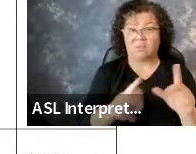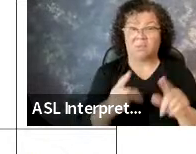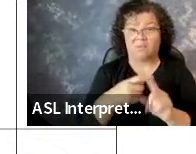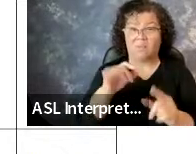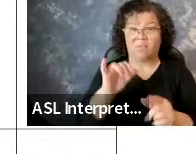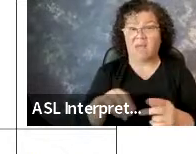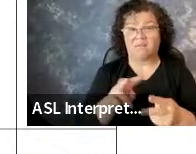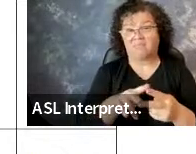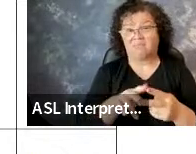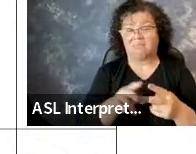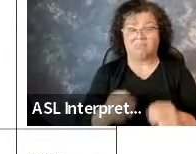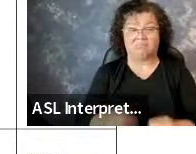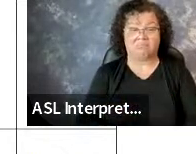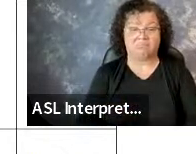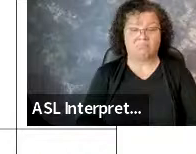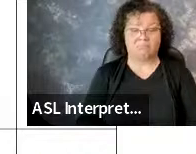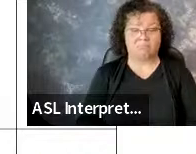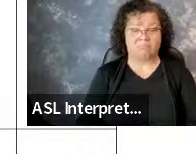travel.